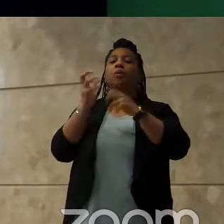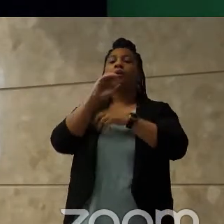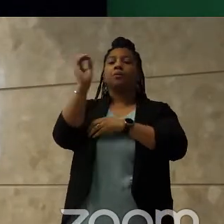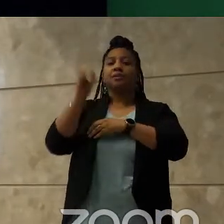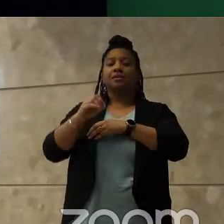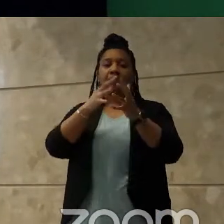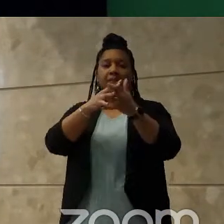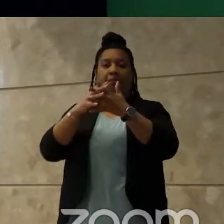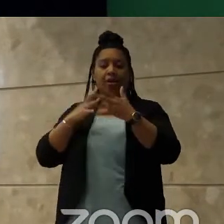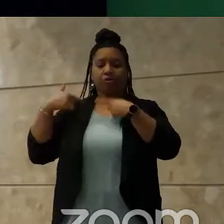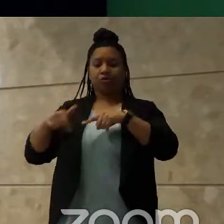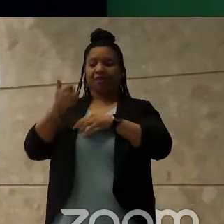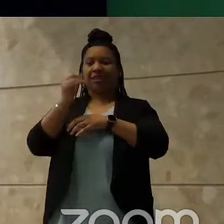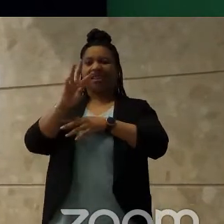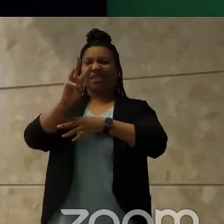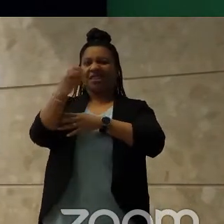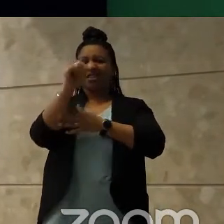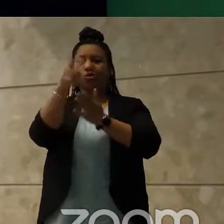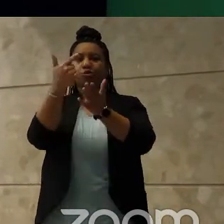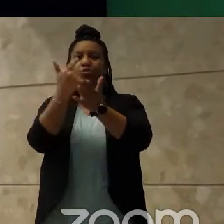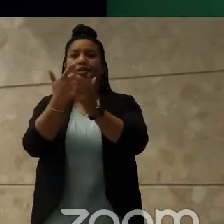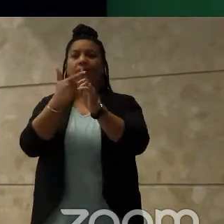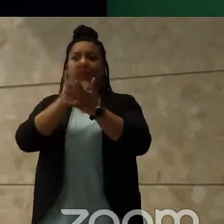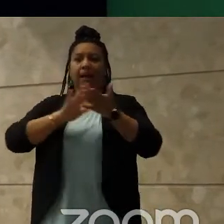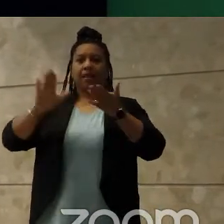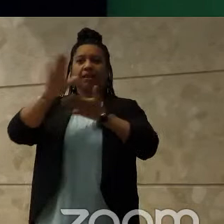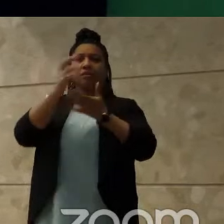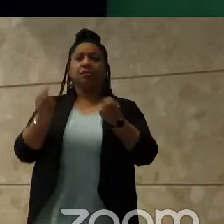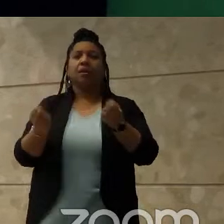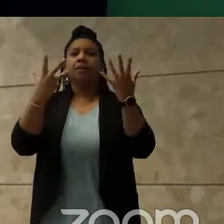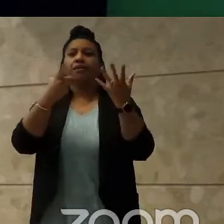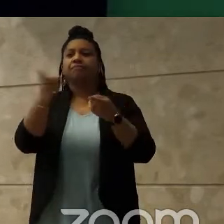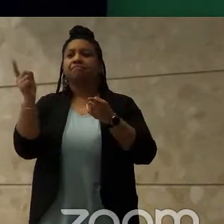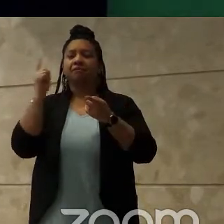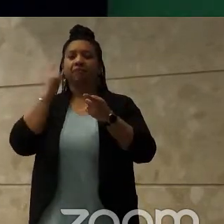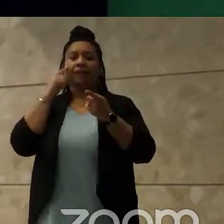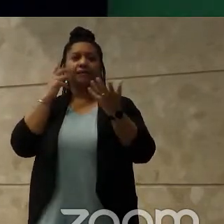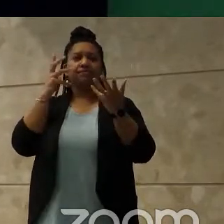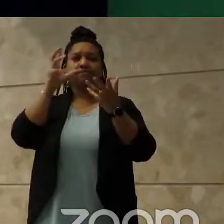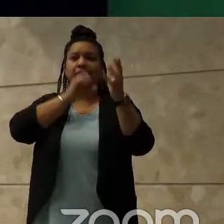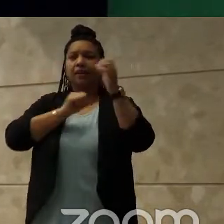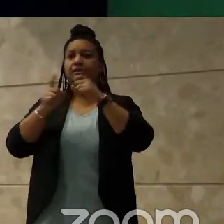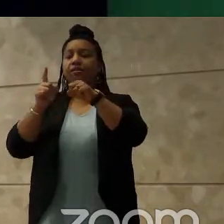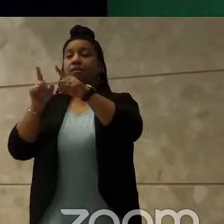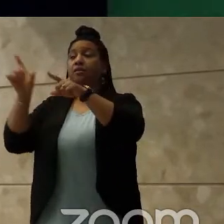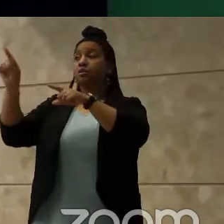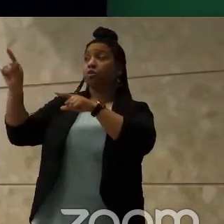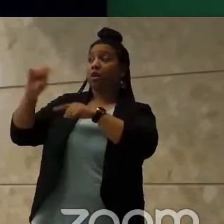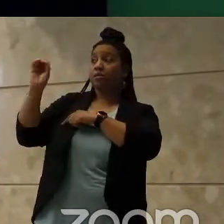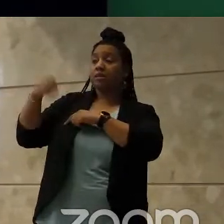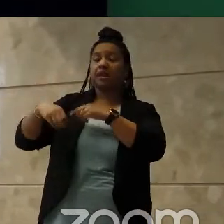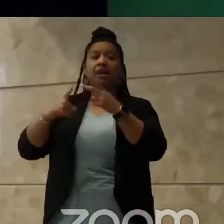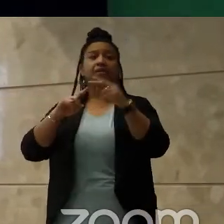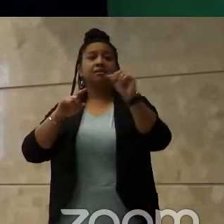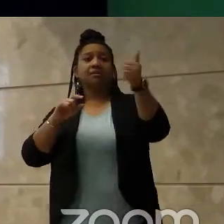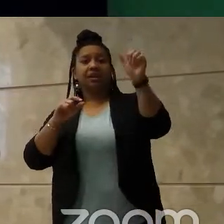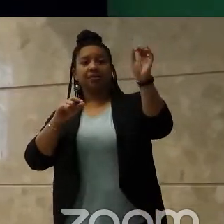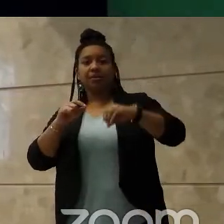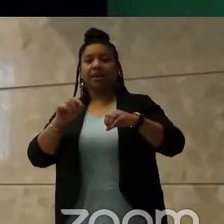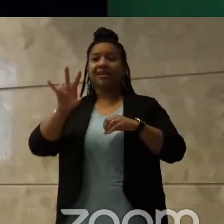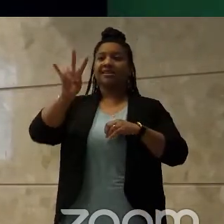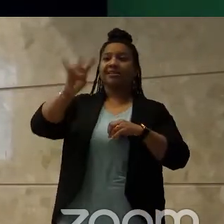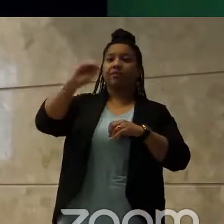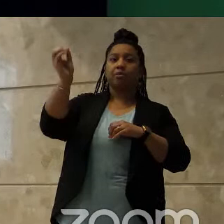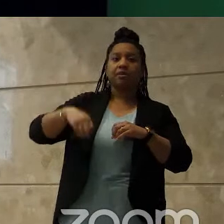the mid 60s had graduated from college? What do you all think? Take a guess. 20%, I see